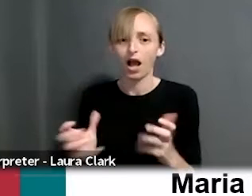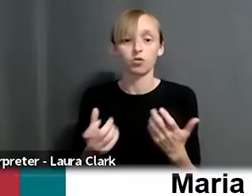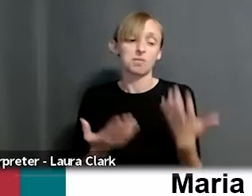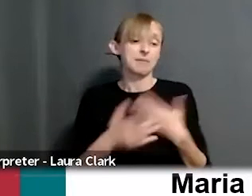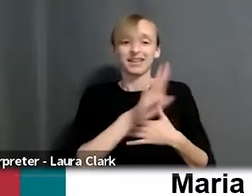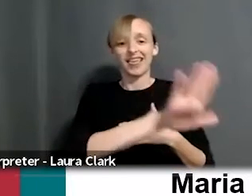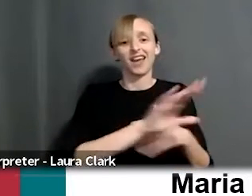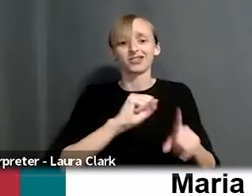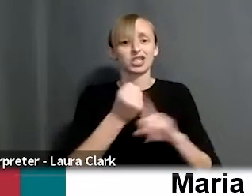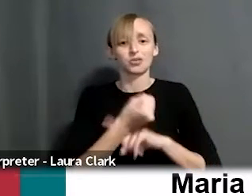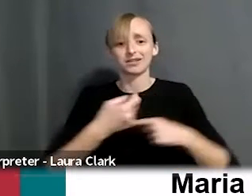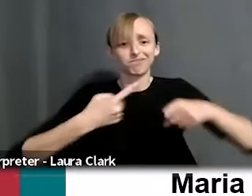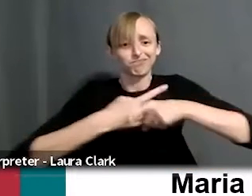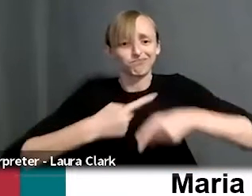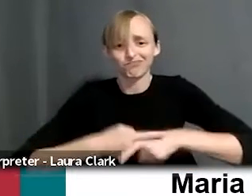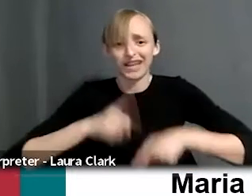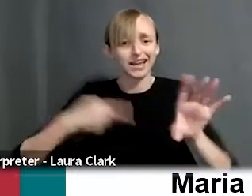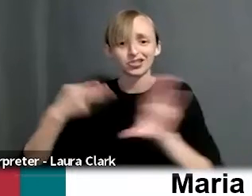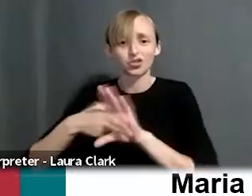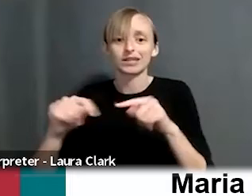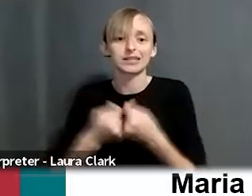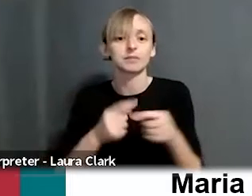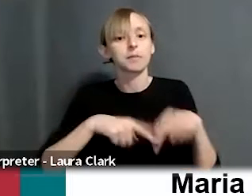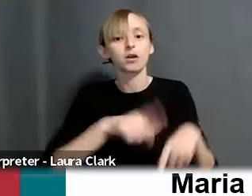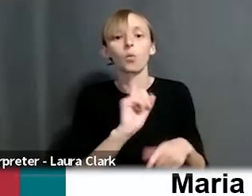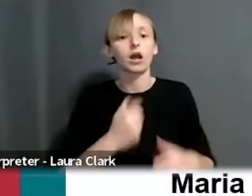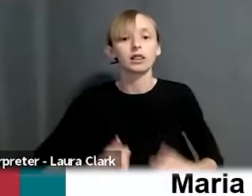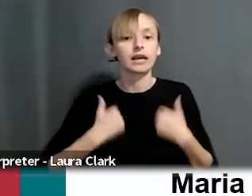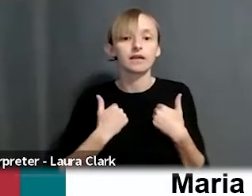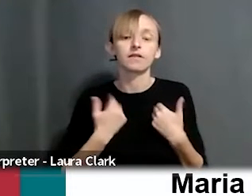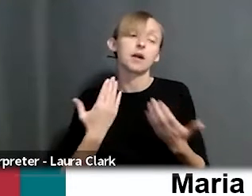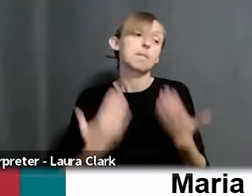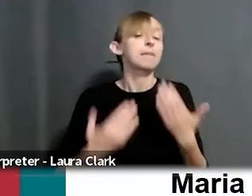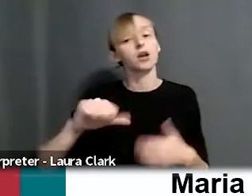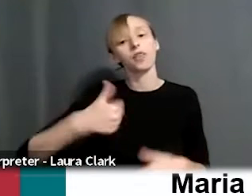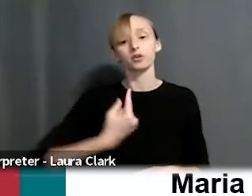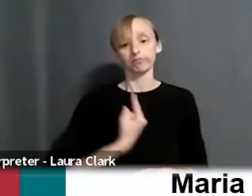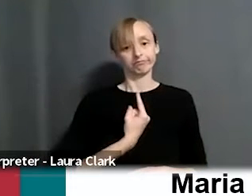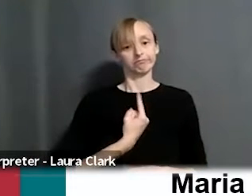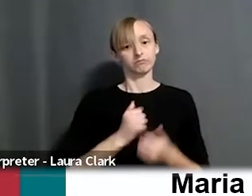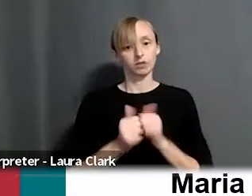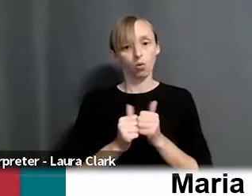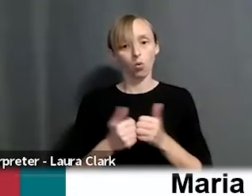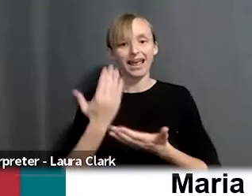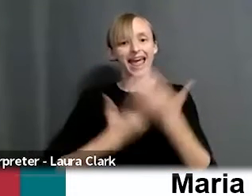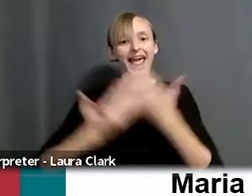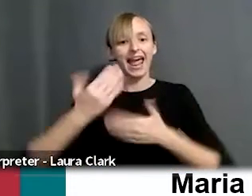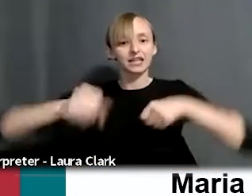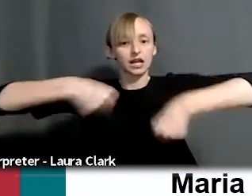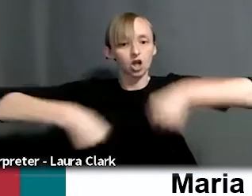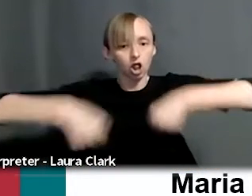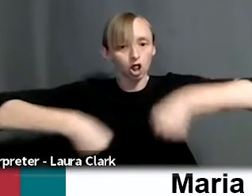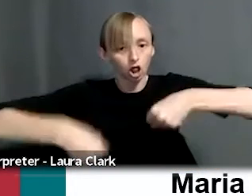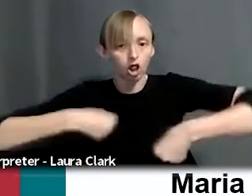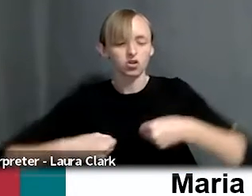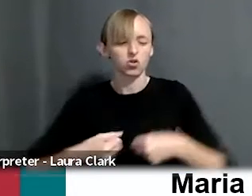logistically. So, depending on where they live, it might be a solitary pursuit like hand cycling, thinking about where the person is